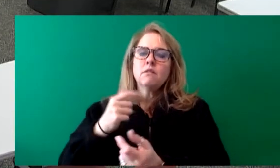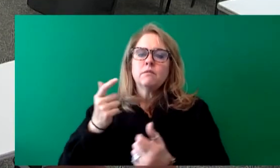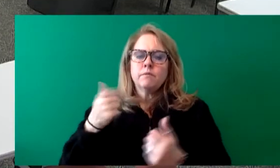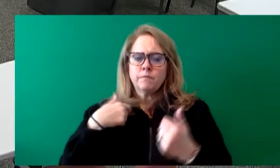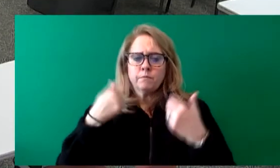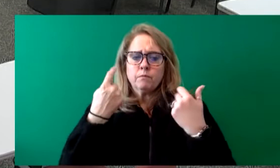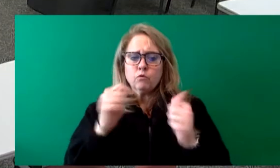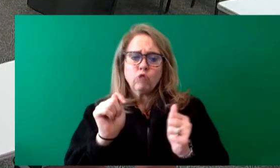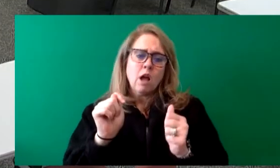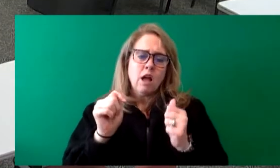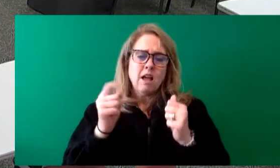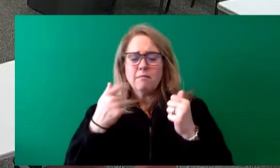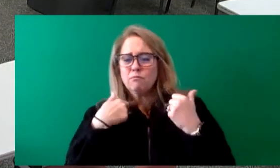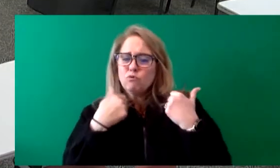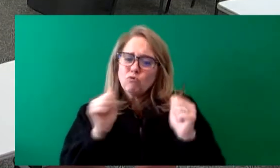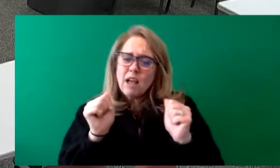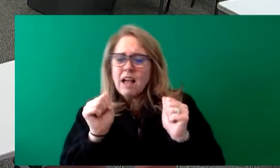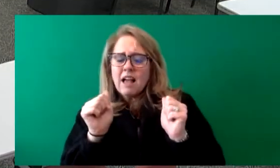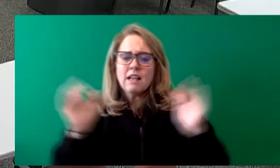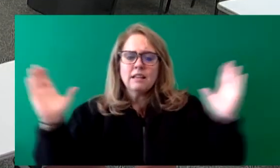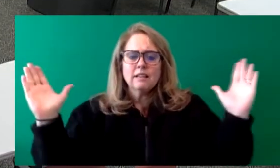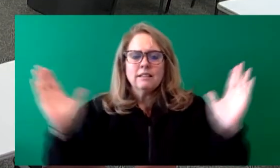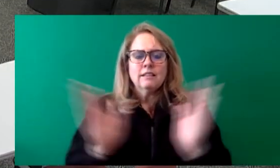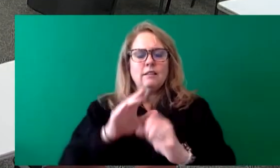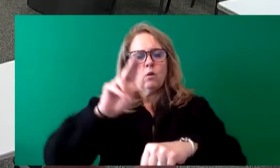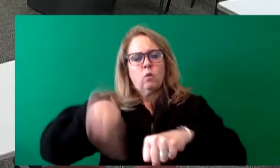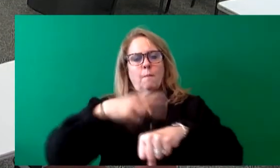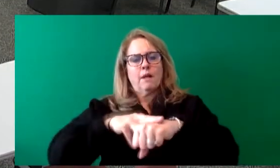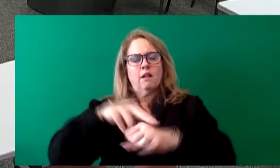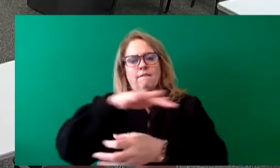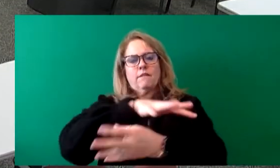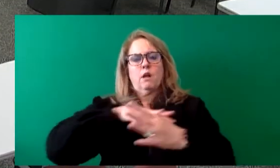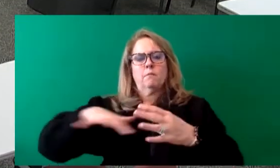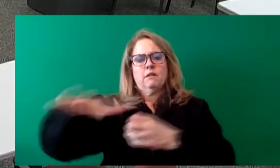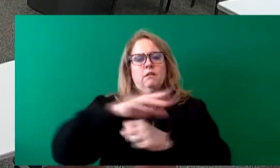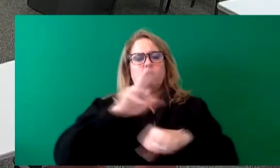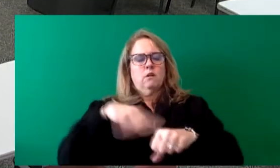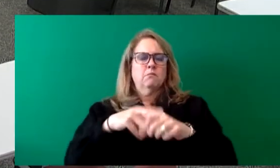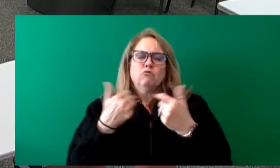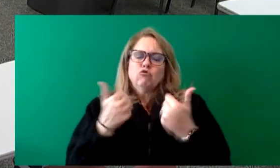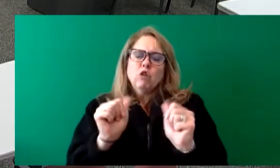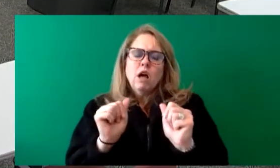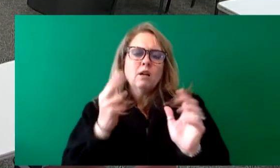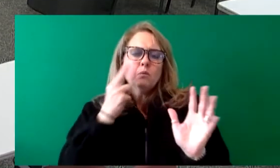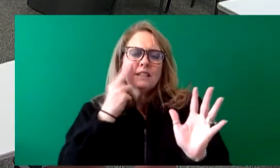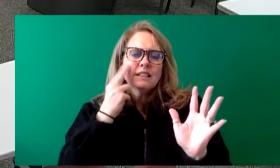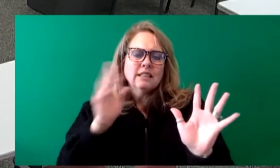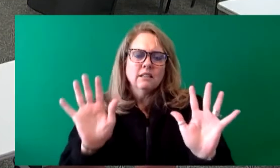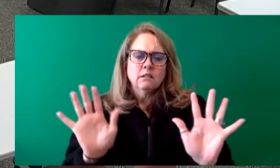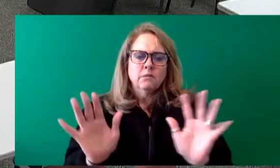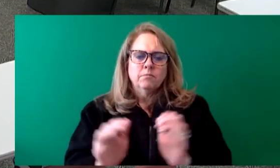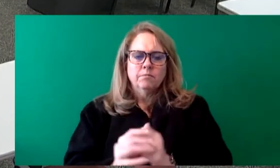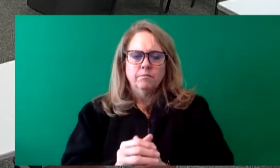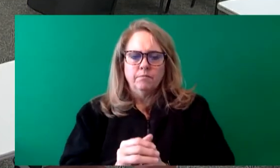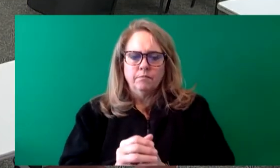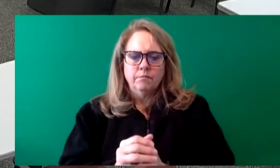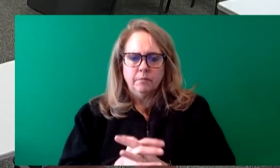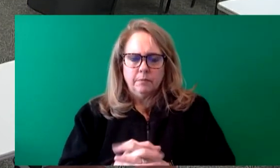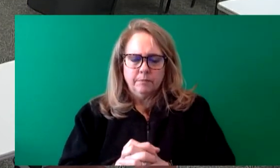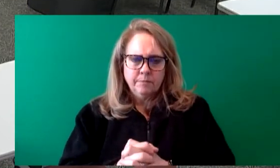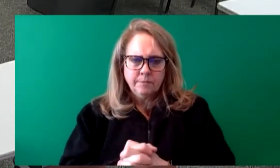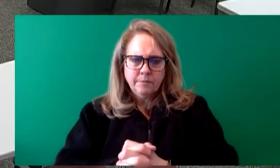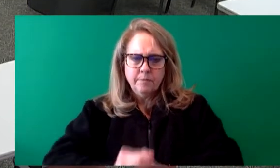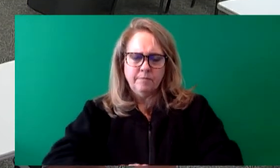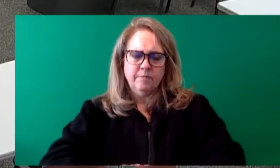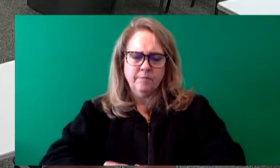atmosphere where this is endemic and not a pandemic. Perhaps we shouldn't have that big number up there